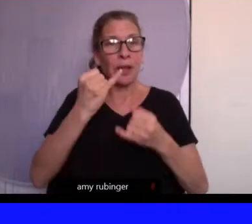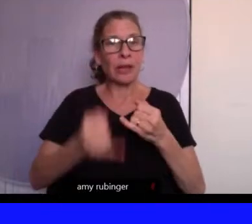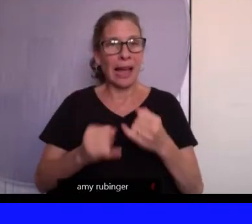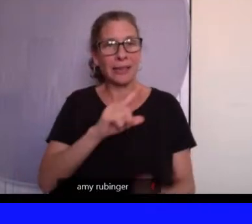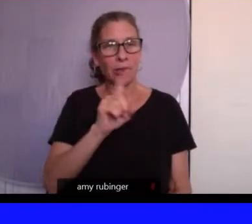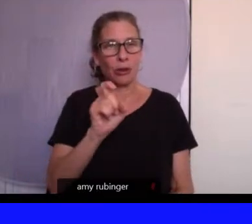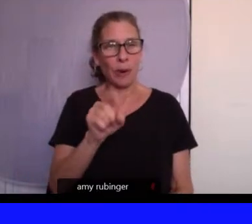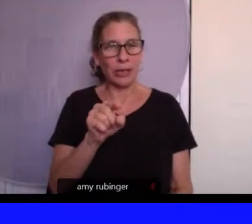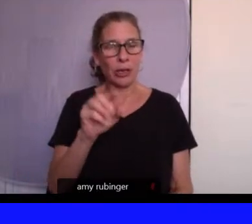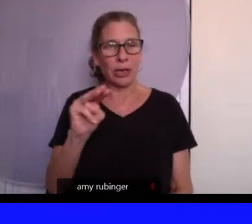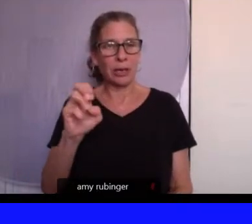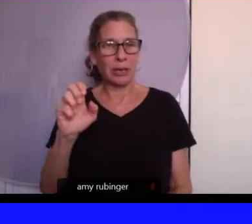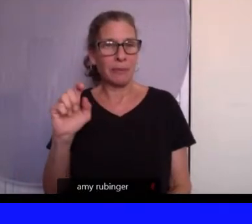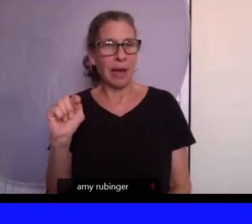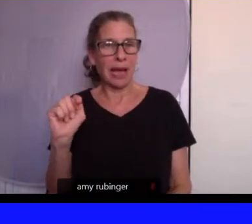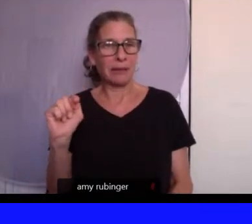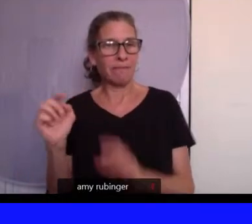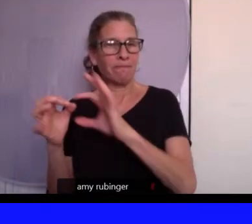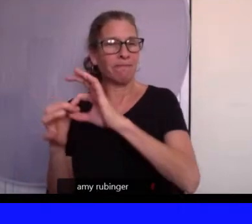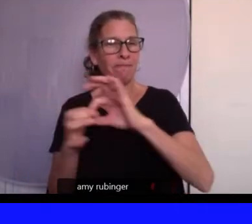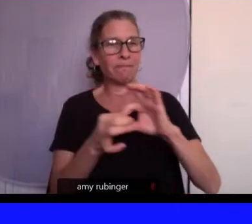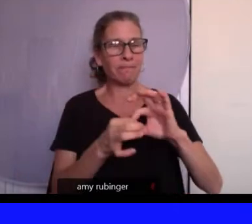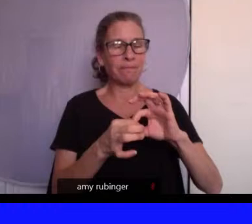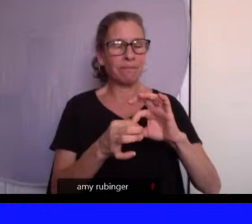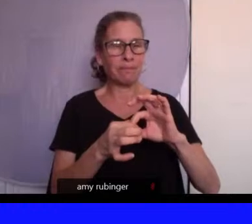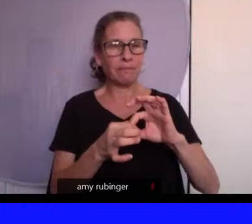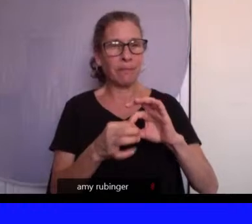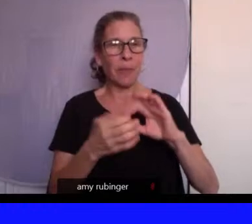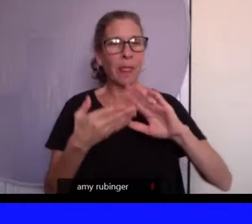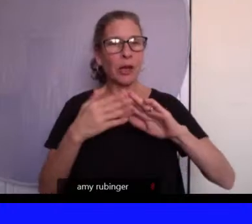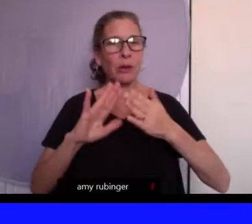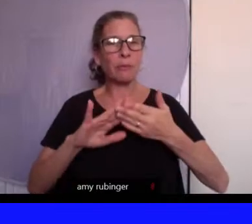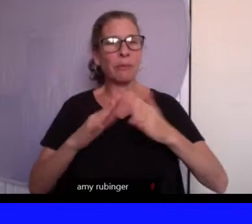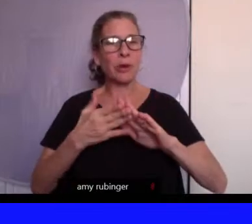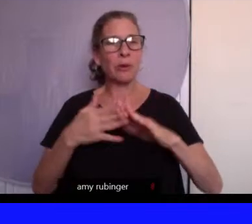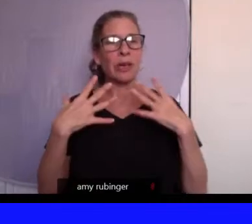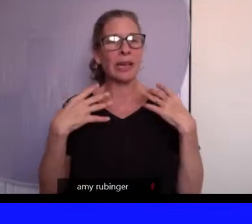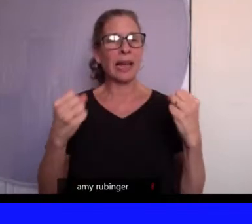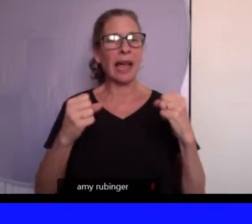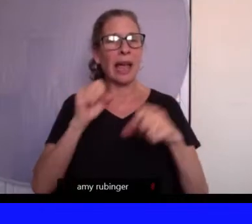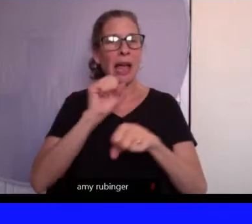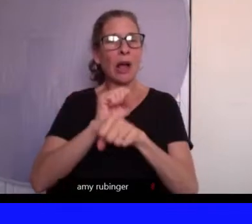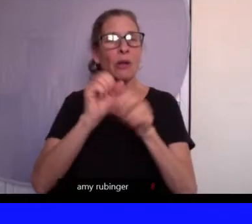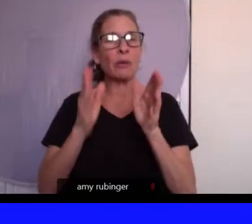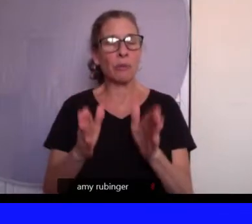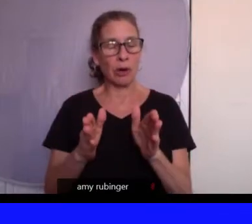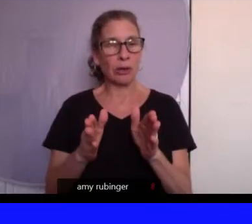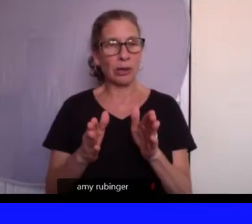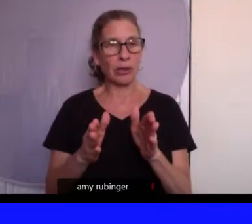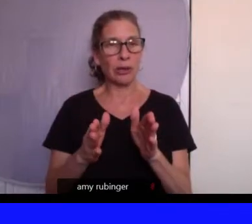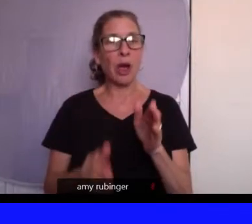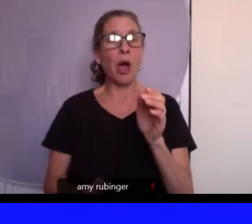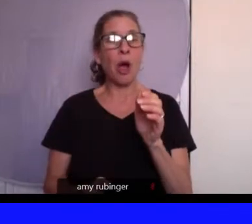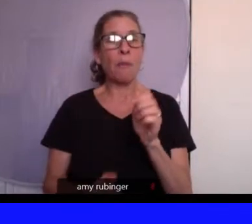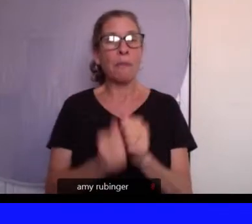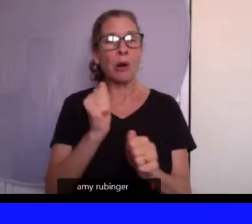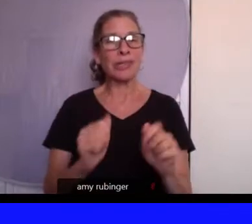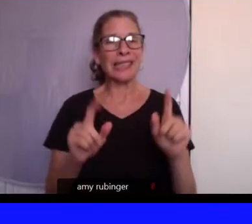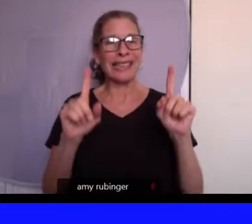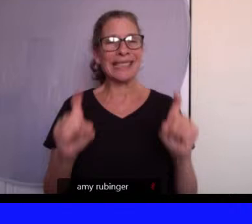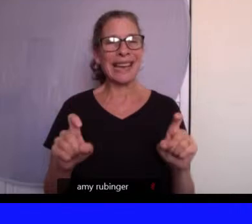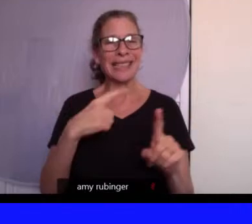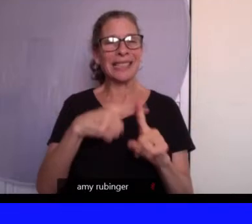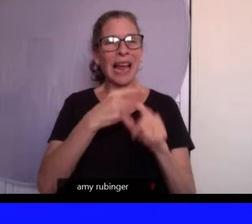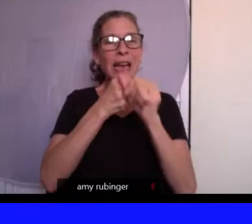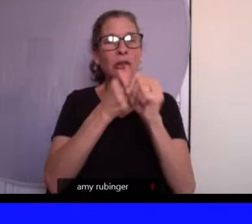the plans we thought we had as we thought we were turning the corner. I talked to Ted, Matt, I talked to Ted today